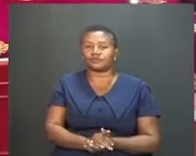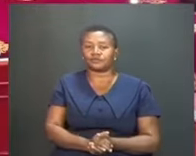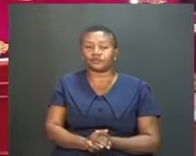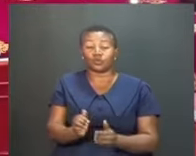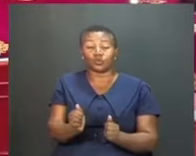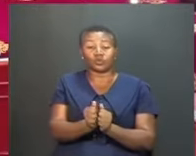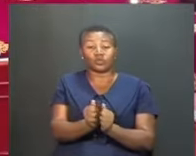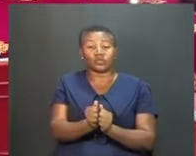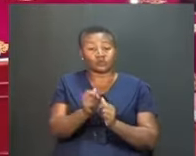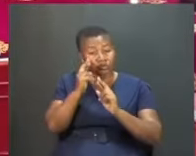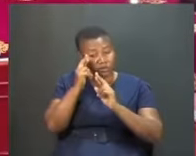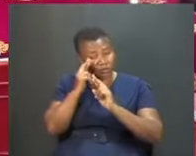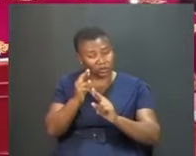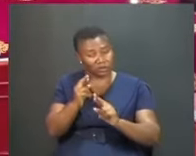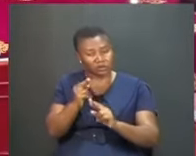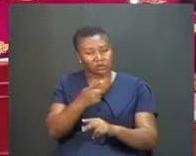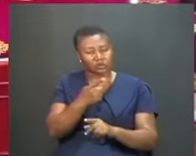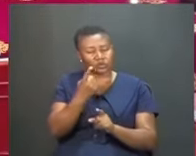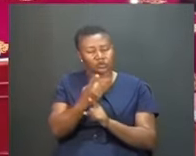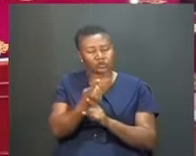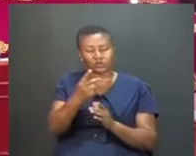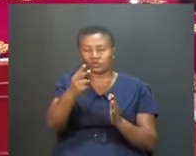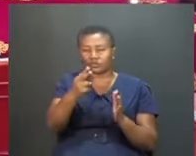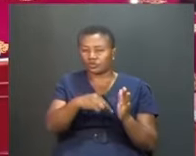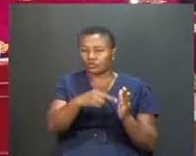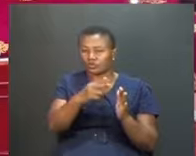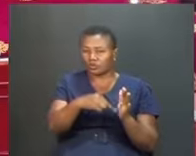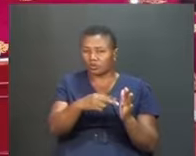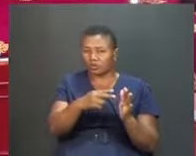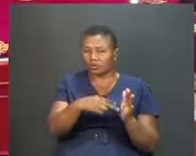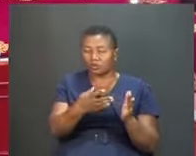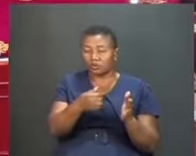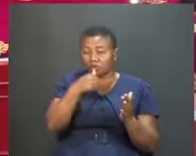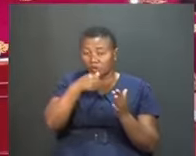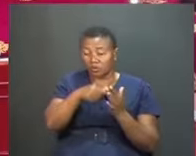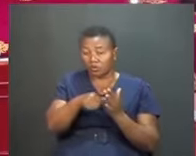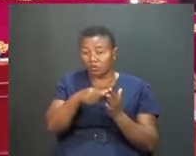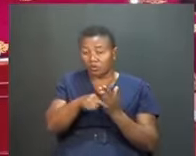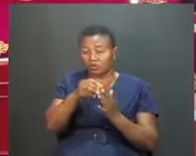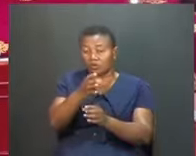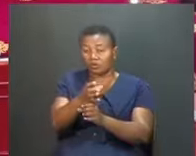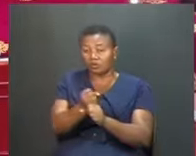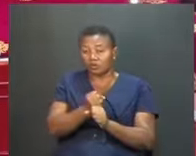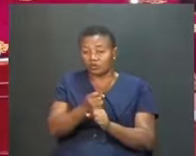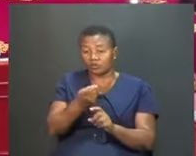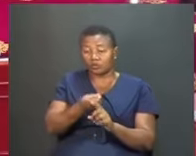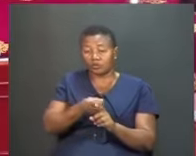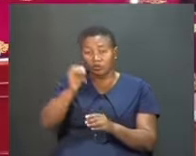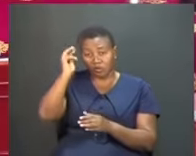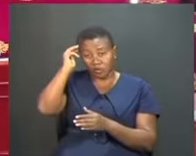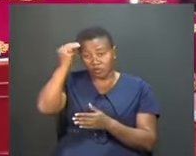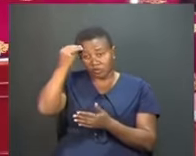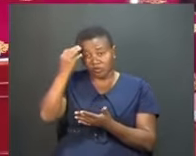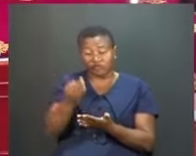you just read to us the letter received from the Minister of